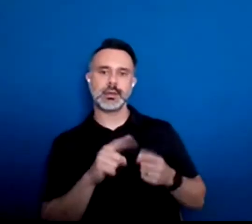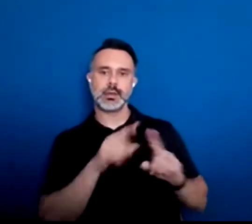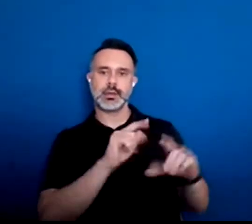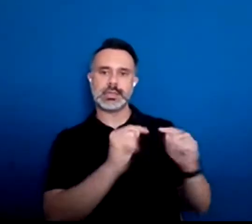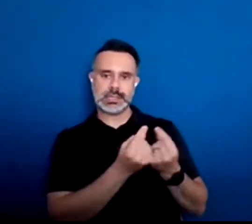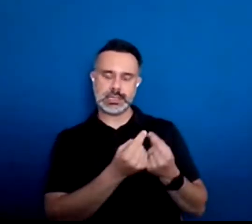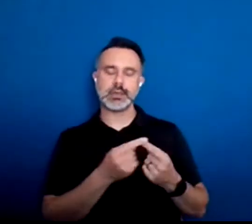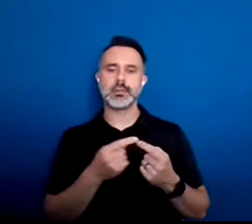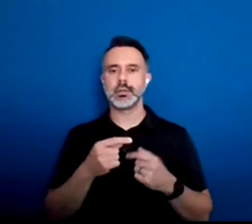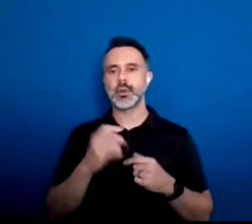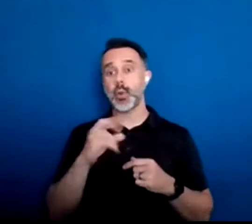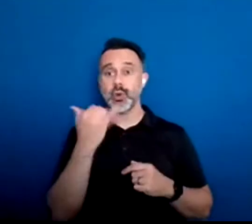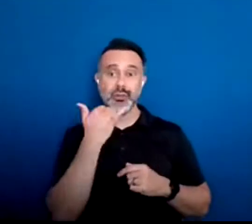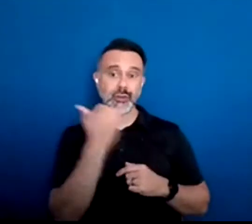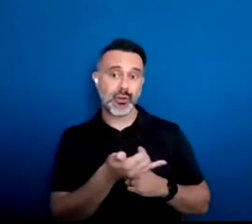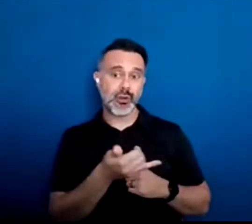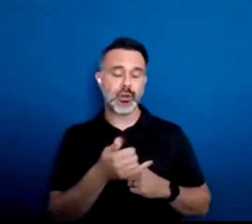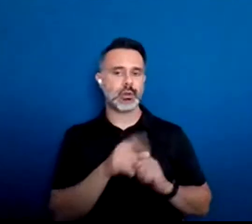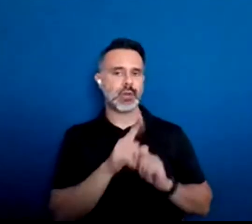businesses understand what they need to do